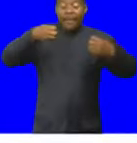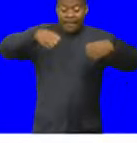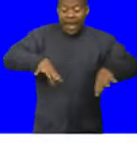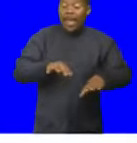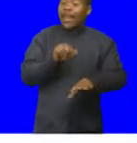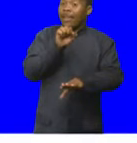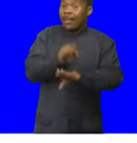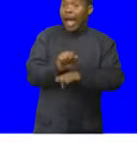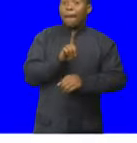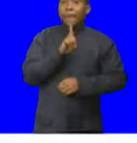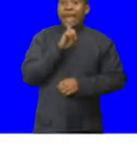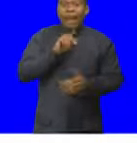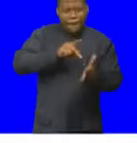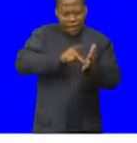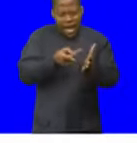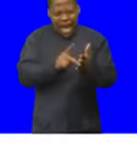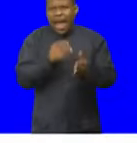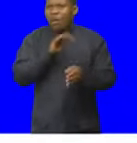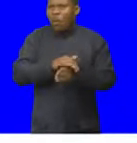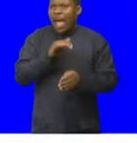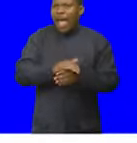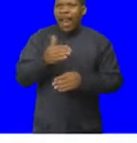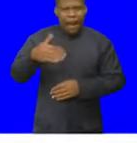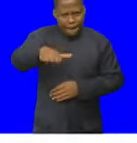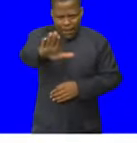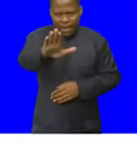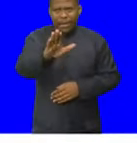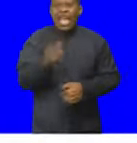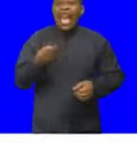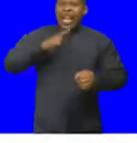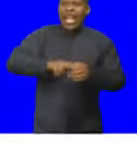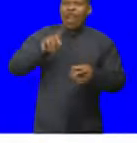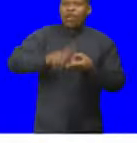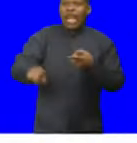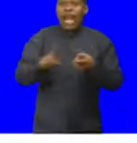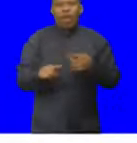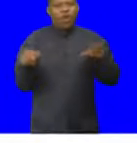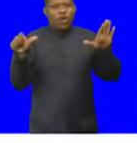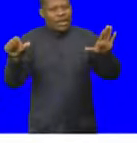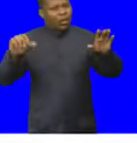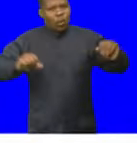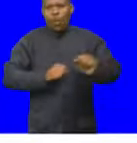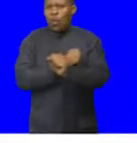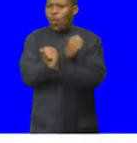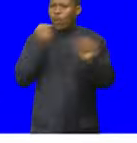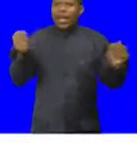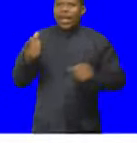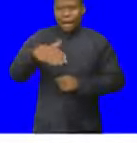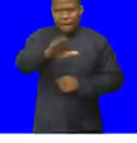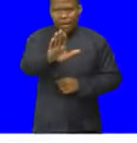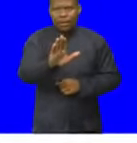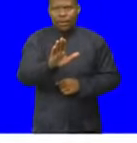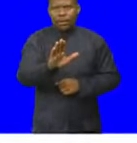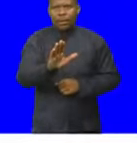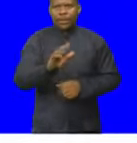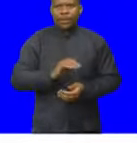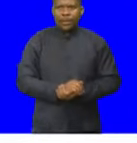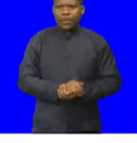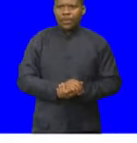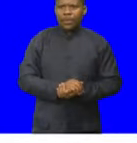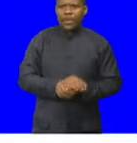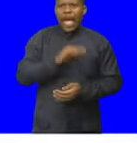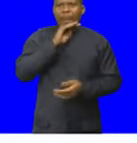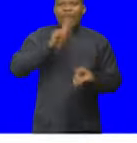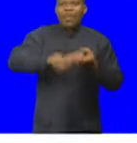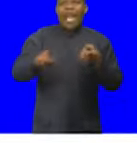kufuna ukuthi sisende show siye egameni sikahle lo 6 games umncane kakhulu sinefuna so rep onke all the